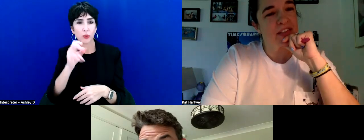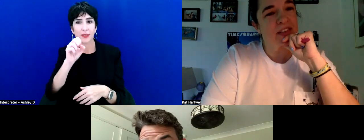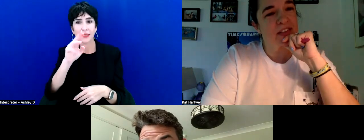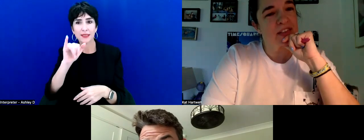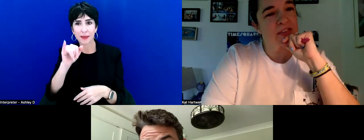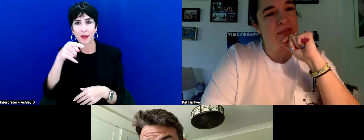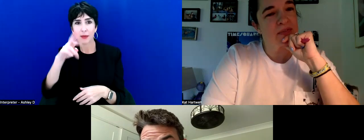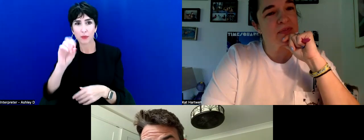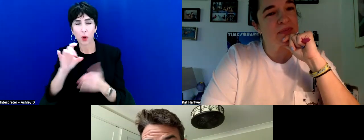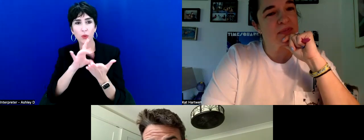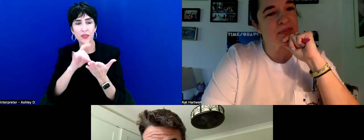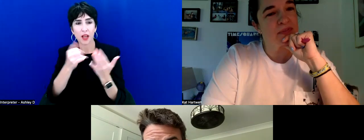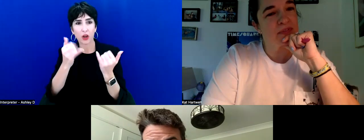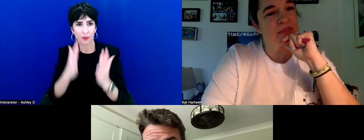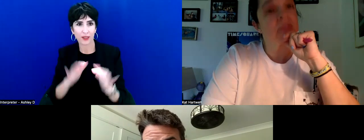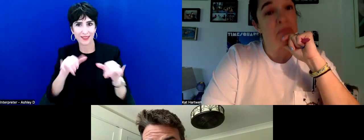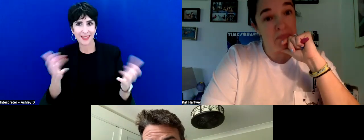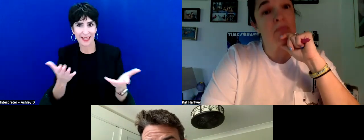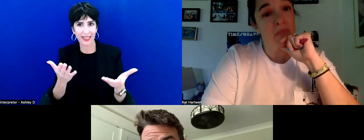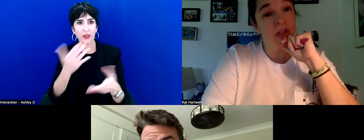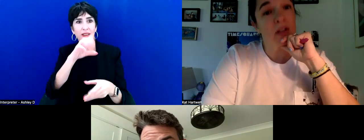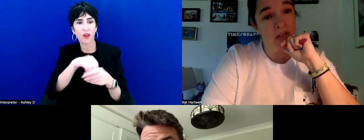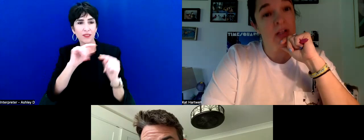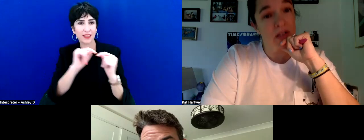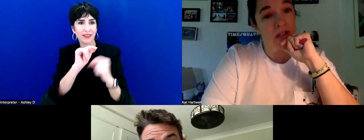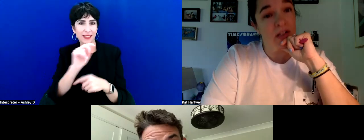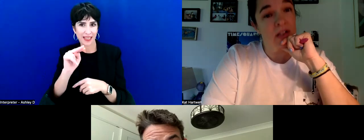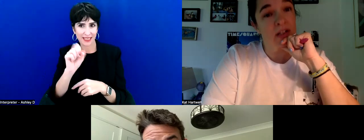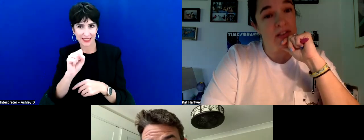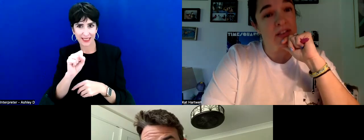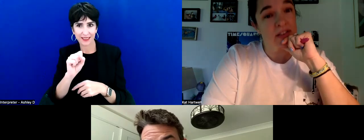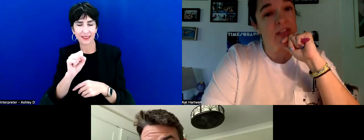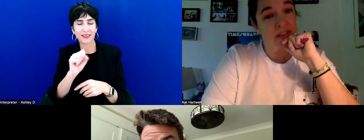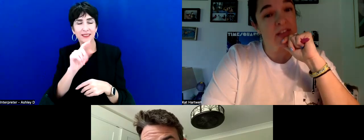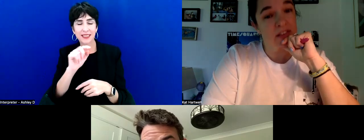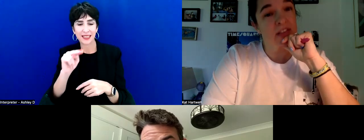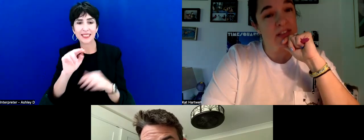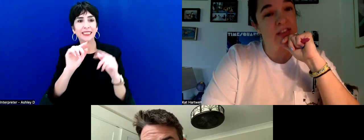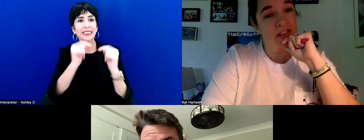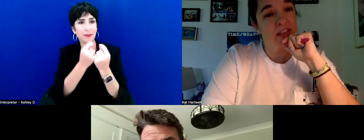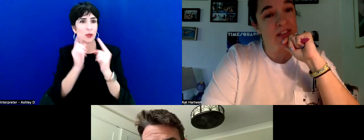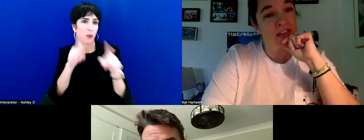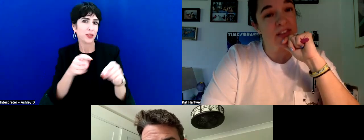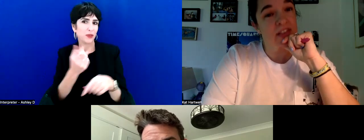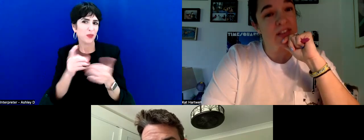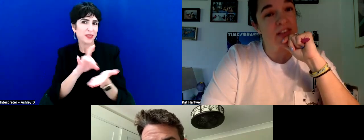players staying with us right now, and they're playing for Tennessee. And so we've been out to a couple of the games recently, actually.